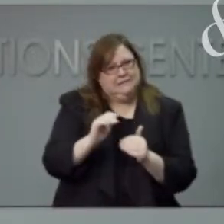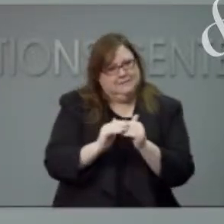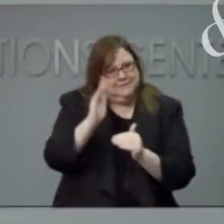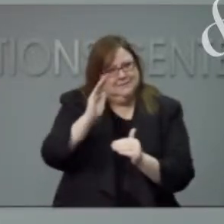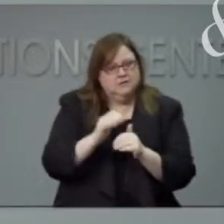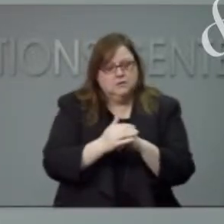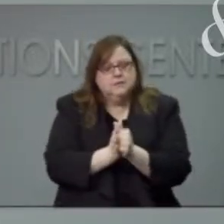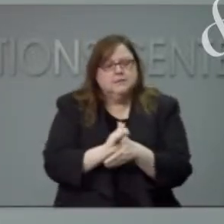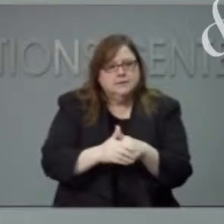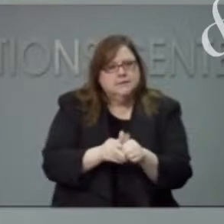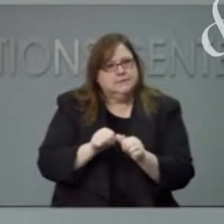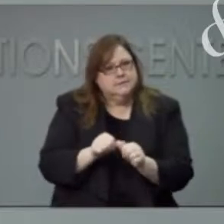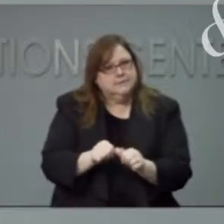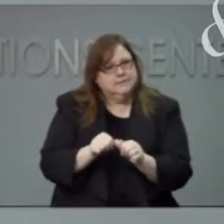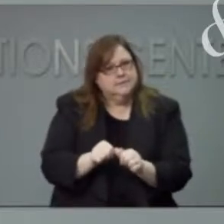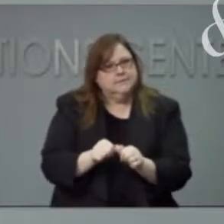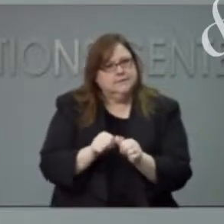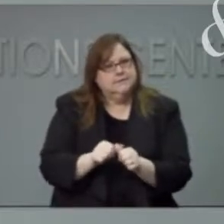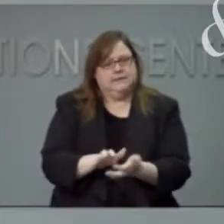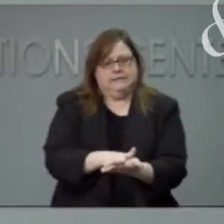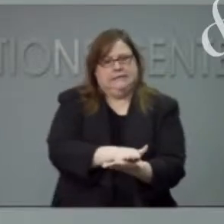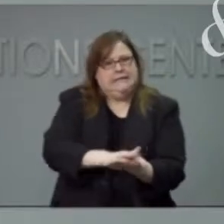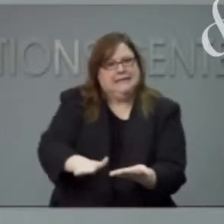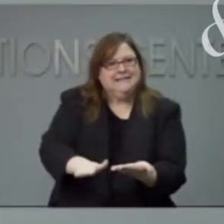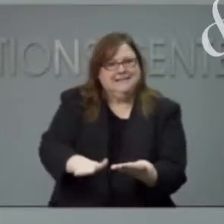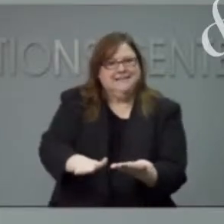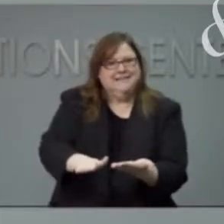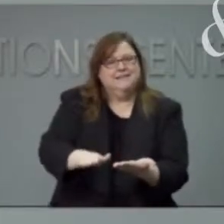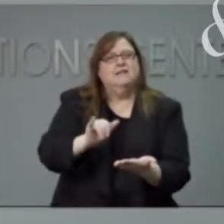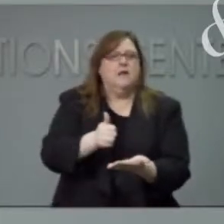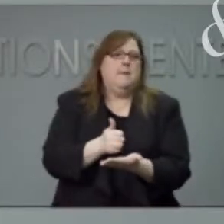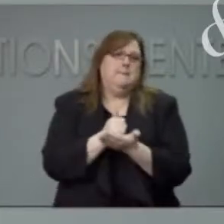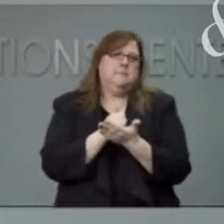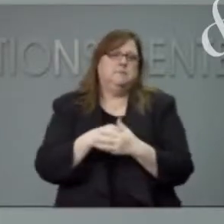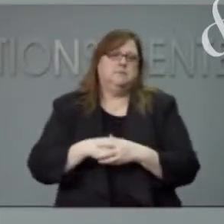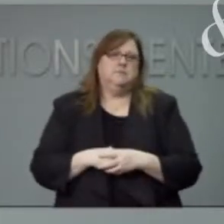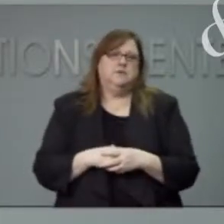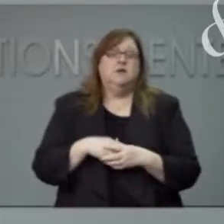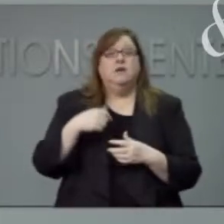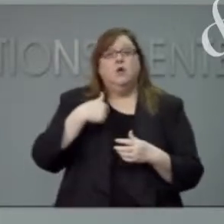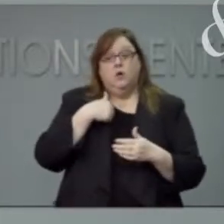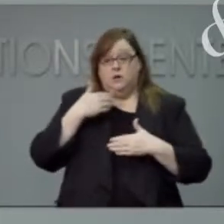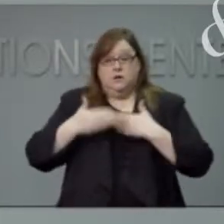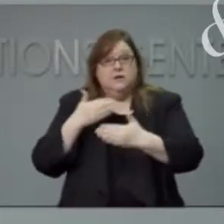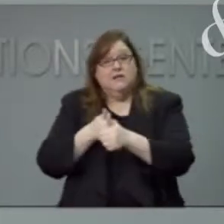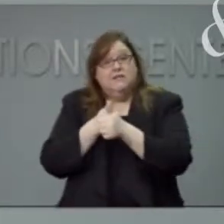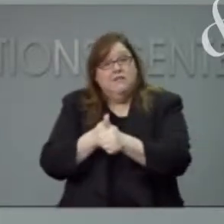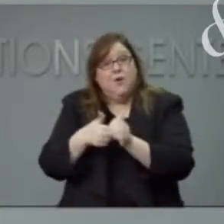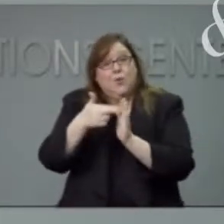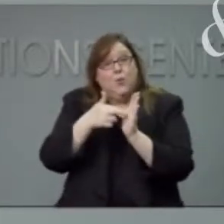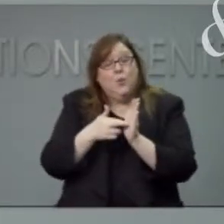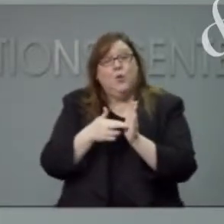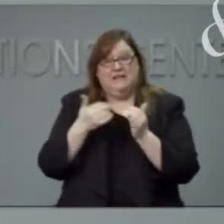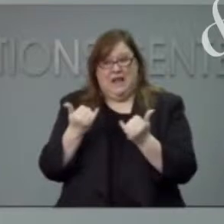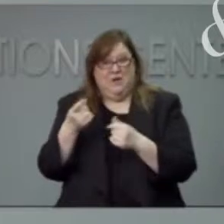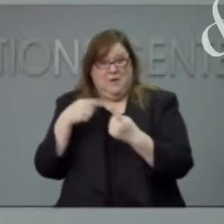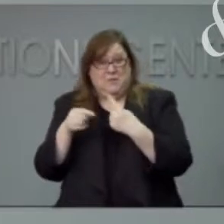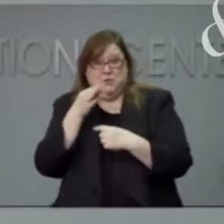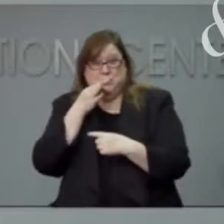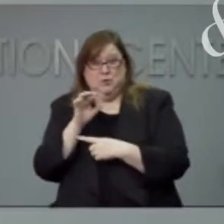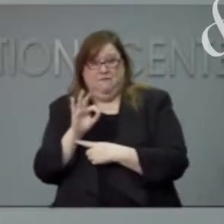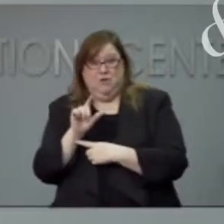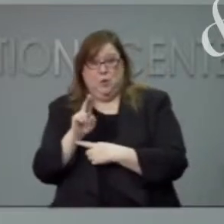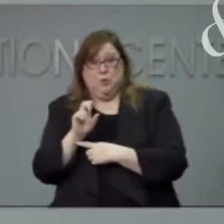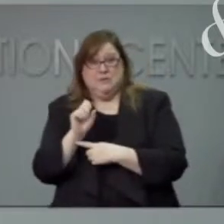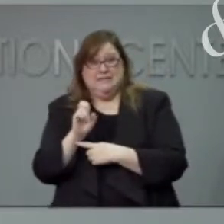on the right track, particularly as we head into flu season. So let's do the things we can to protect ourselves and our loved